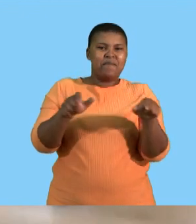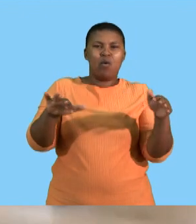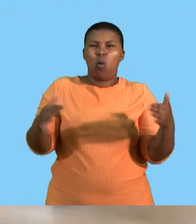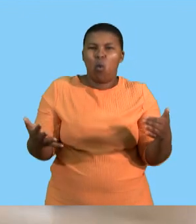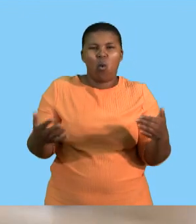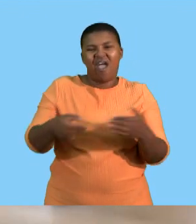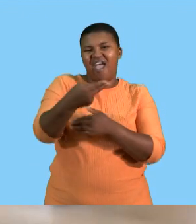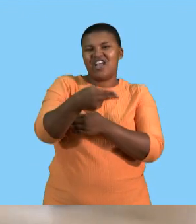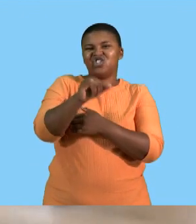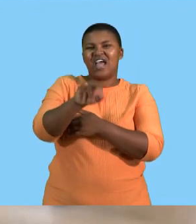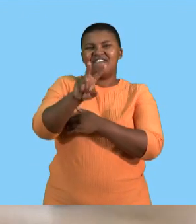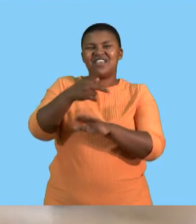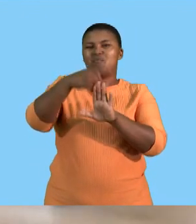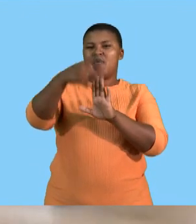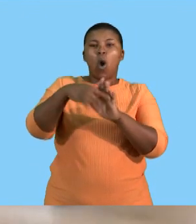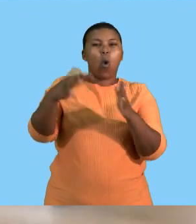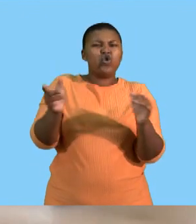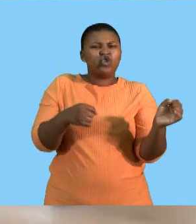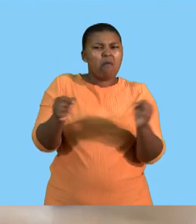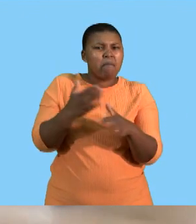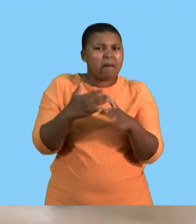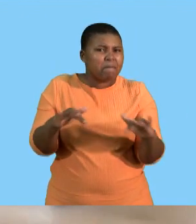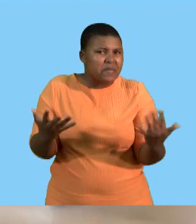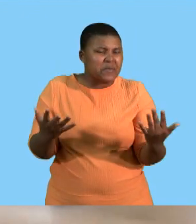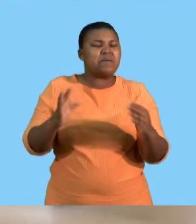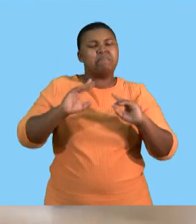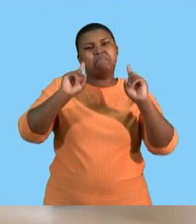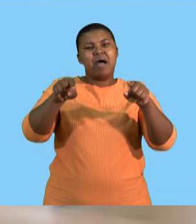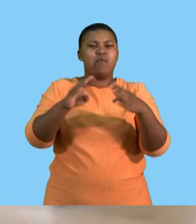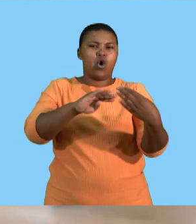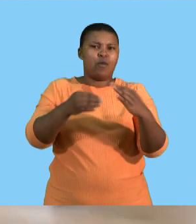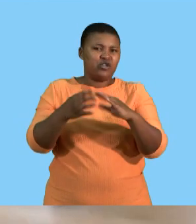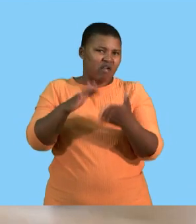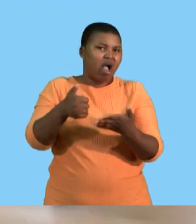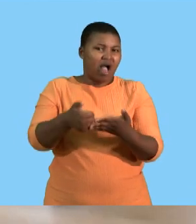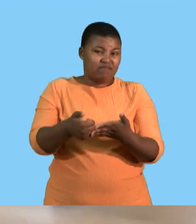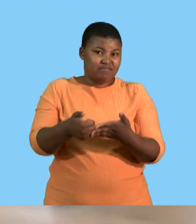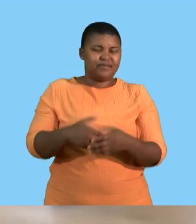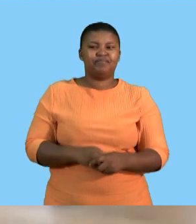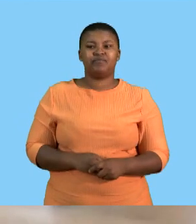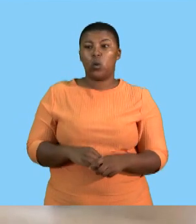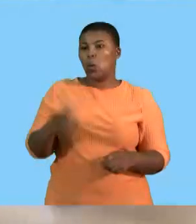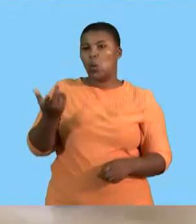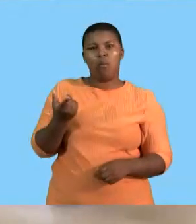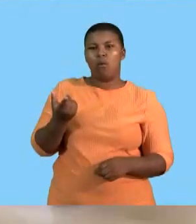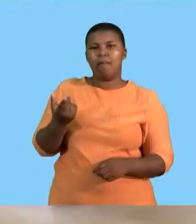HIV/AIDS or unemployment. Some businesses just donate